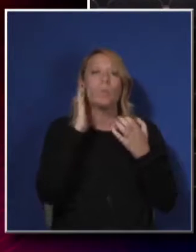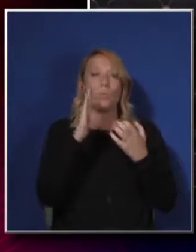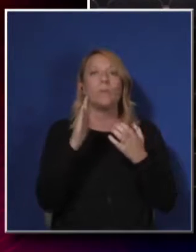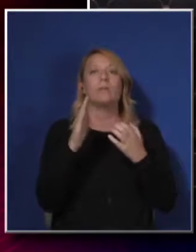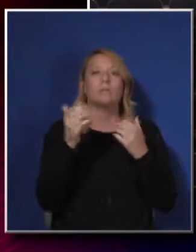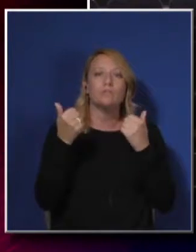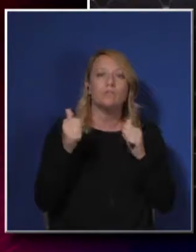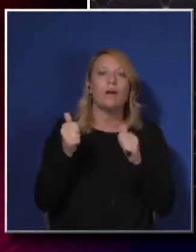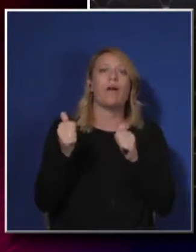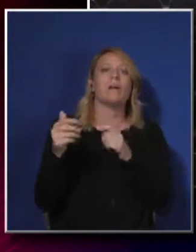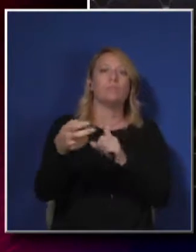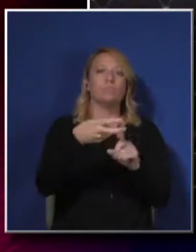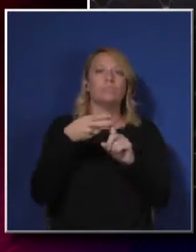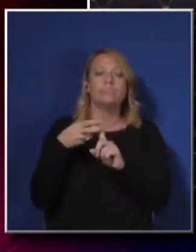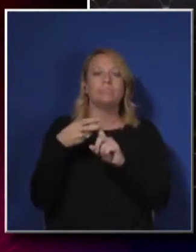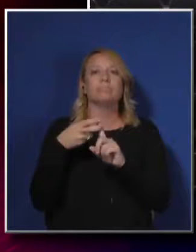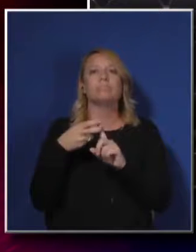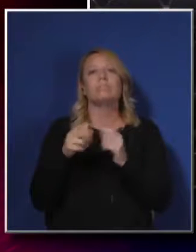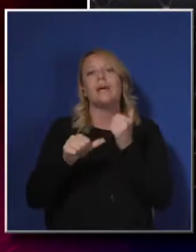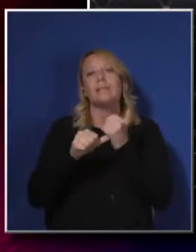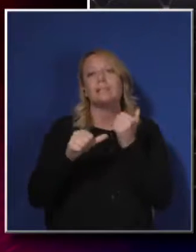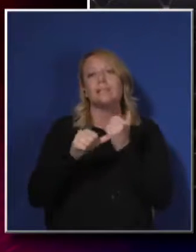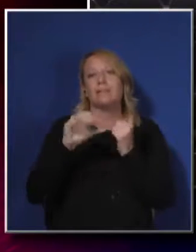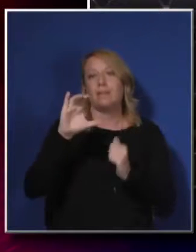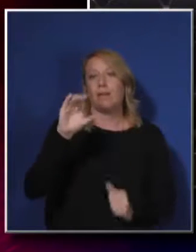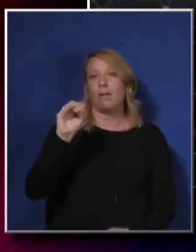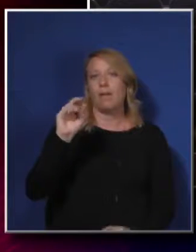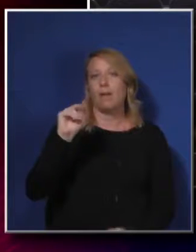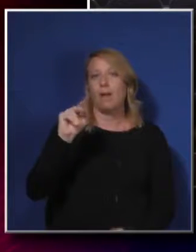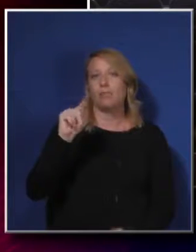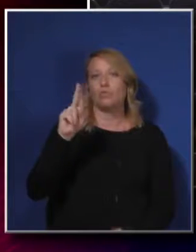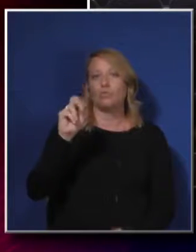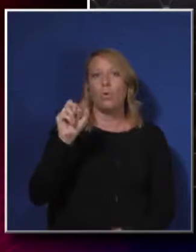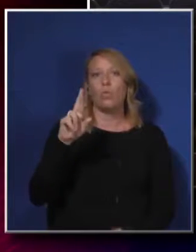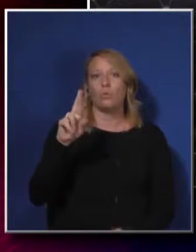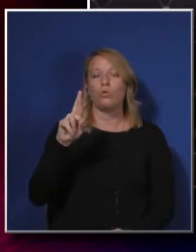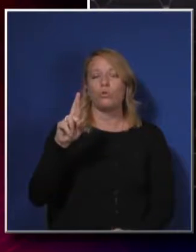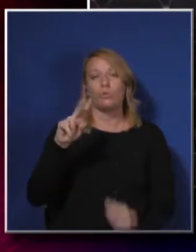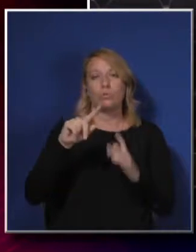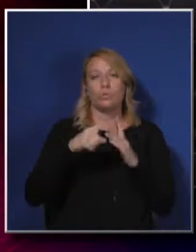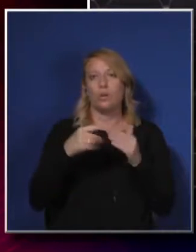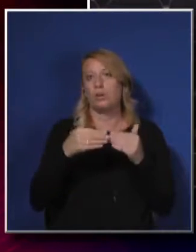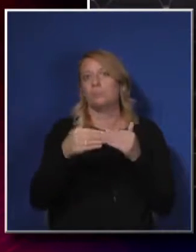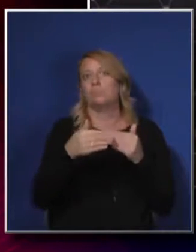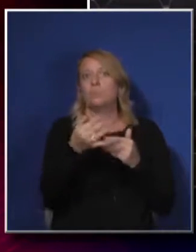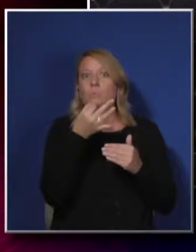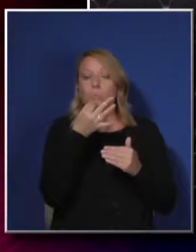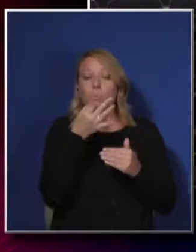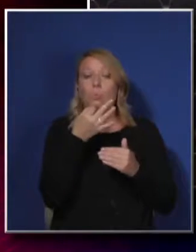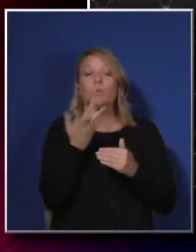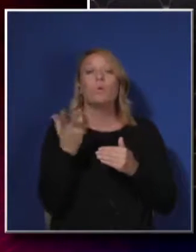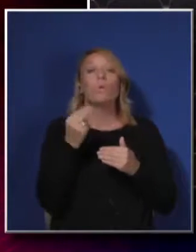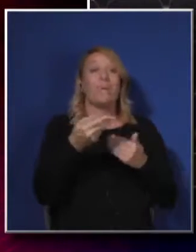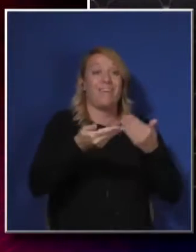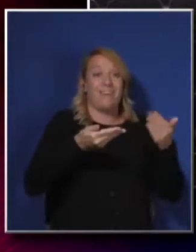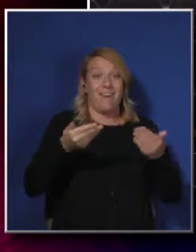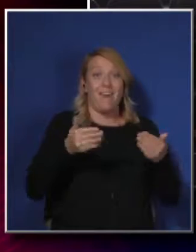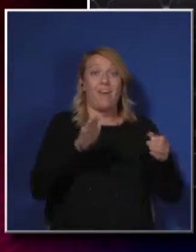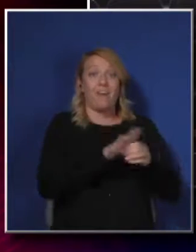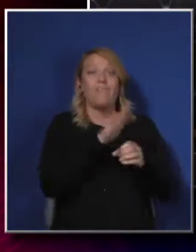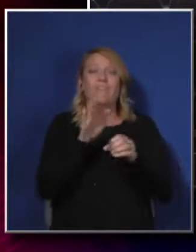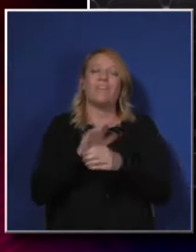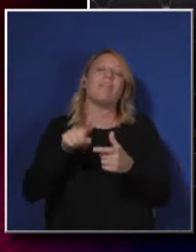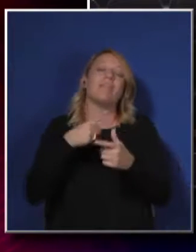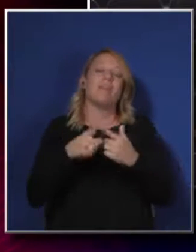assistant controller within the next few days as well. So when those 3 positions are filled, business services will be